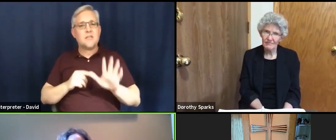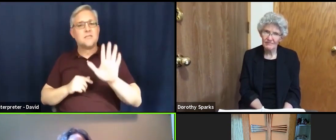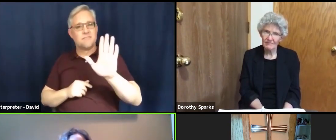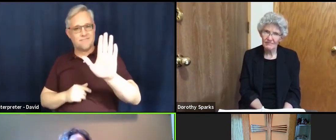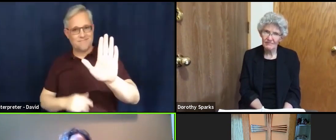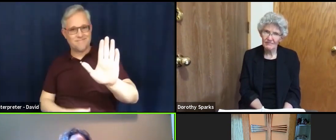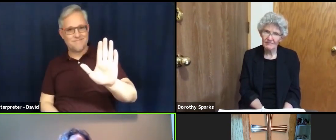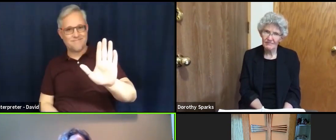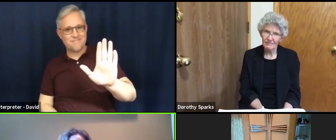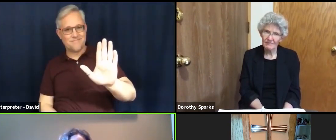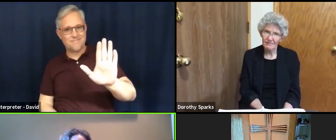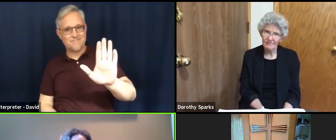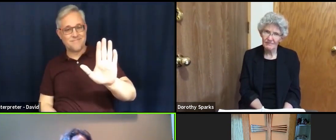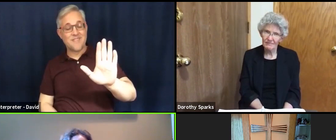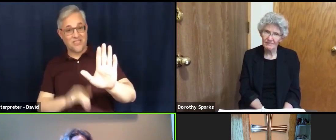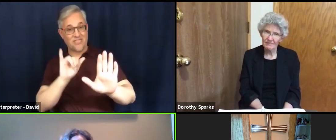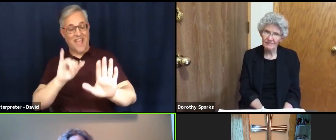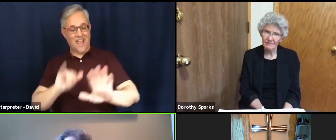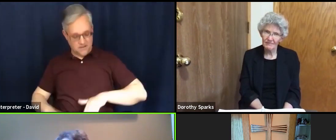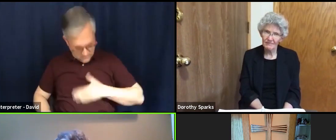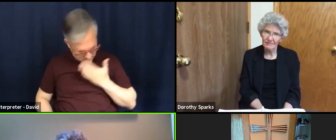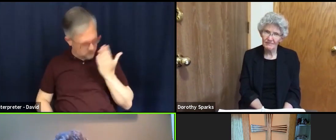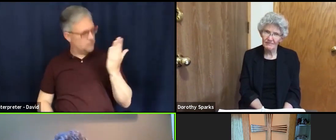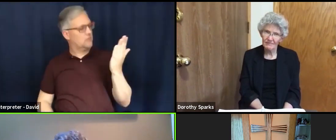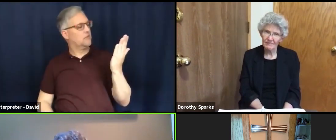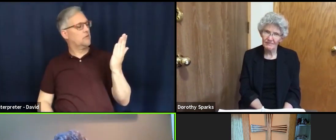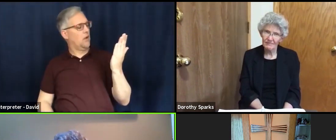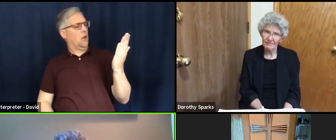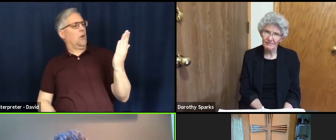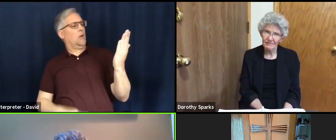that gives us information about ourselves.